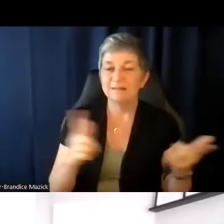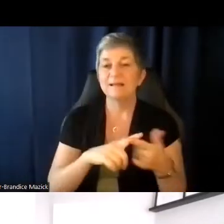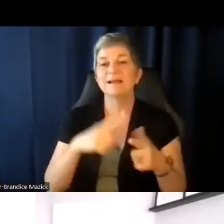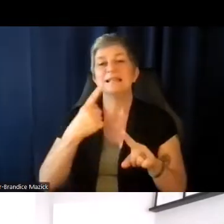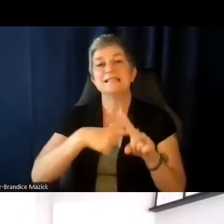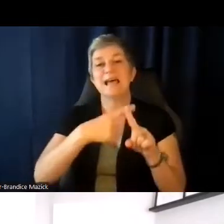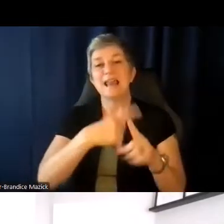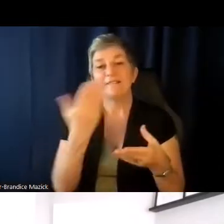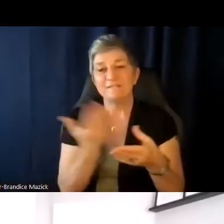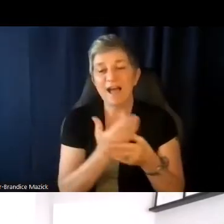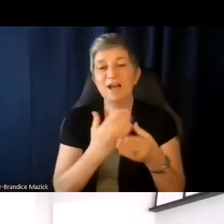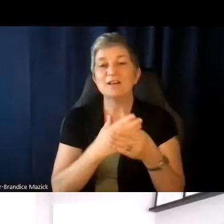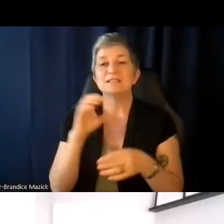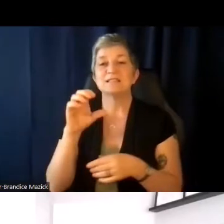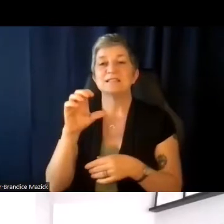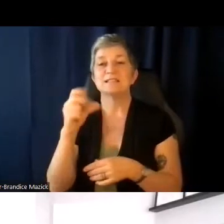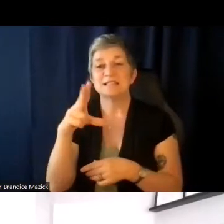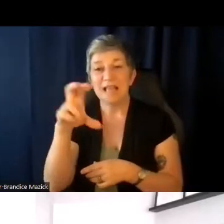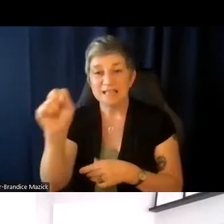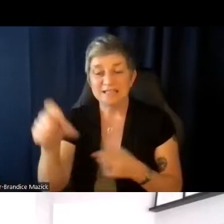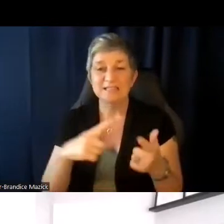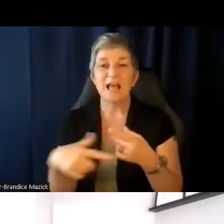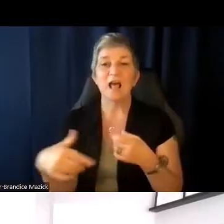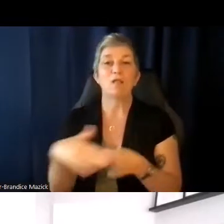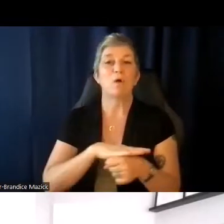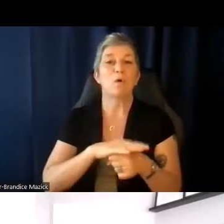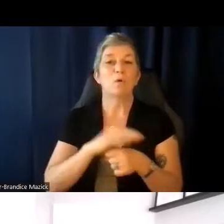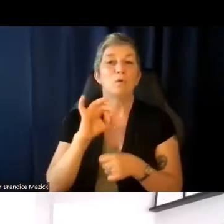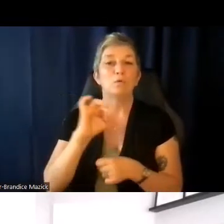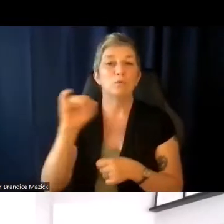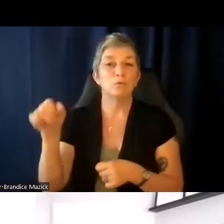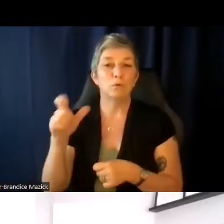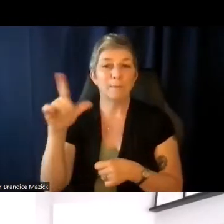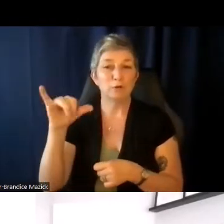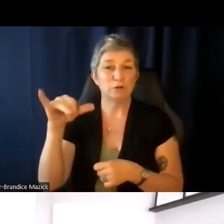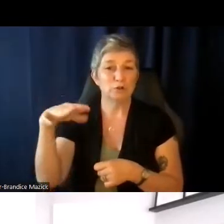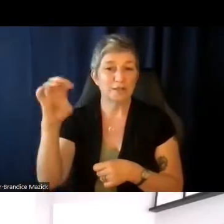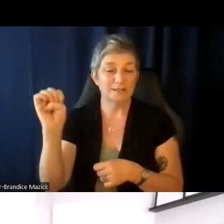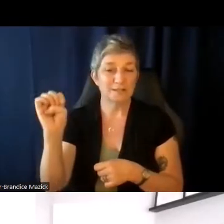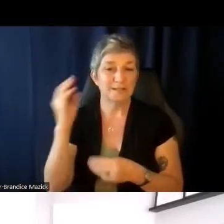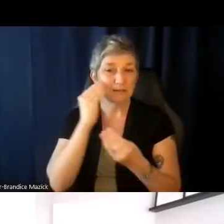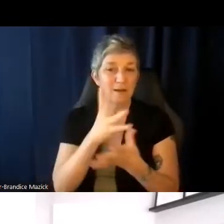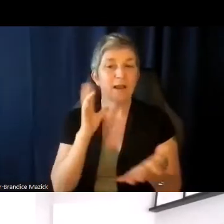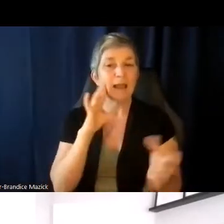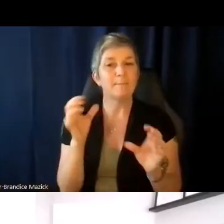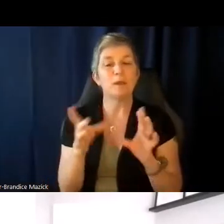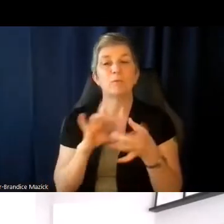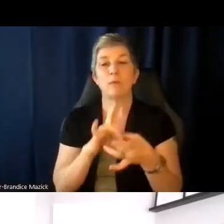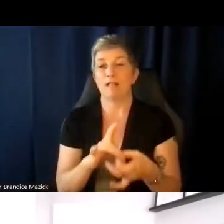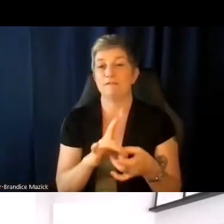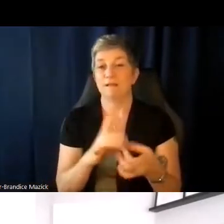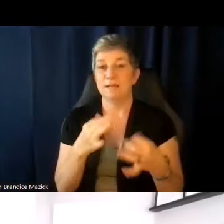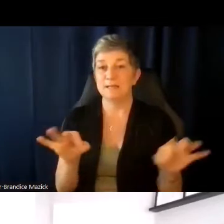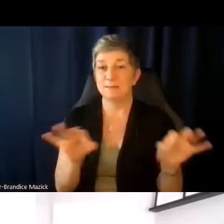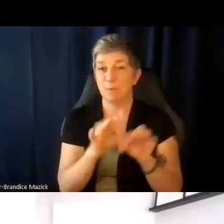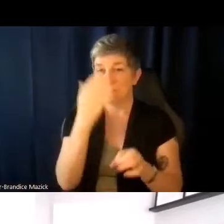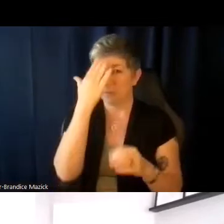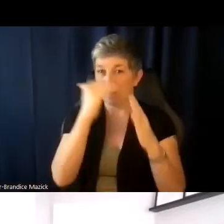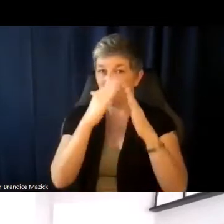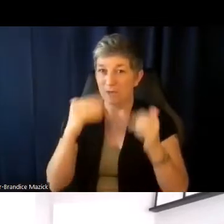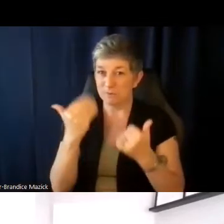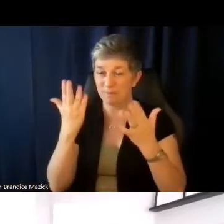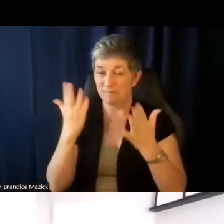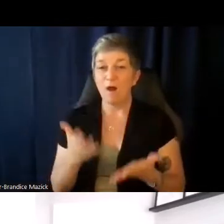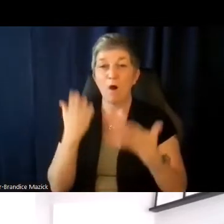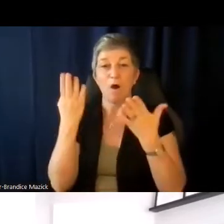demographic data, and localized criminal justice data may also be relevant. It's also important to note that housing providers may offer